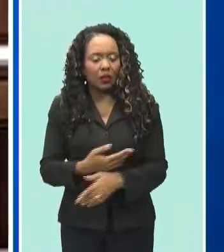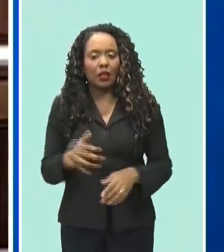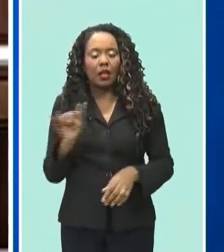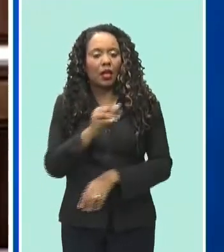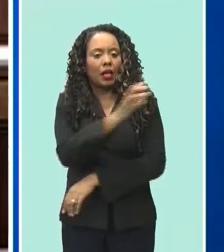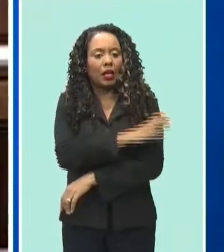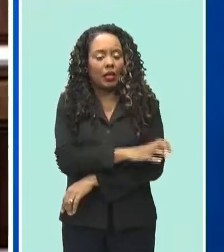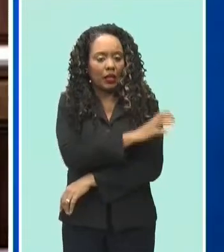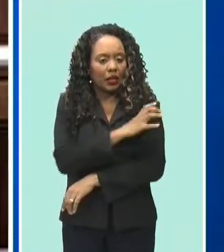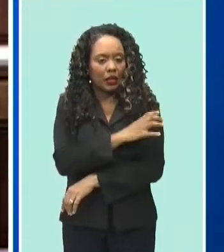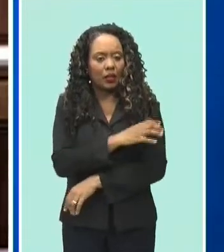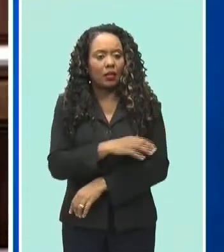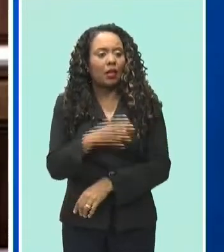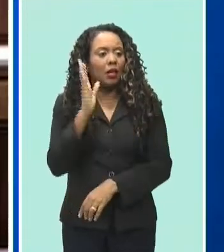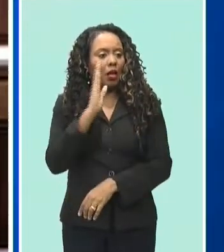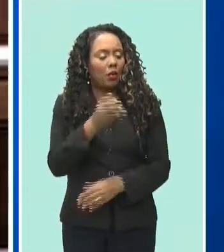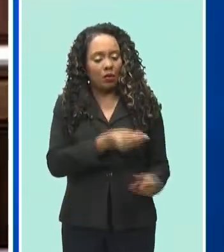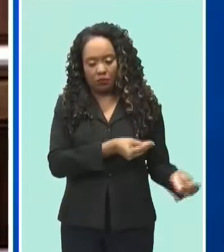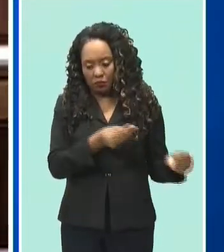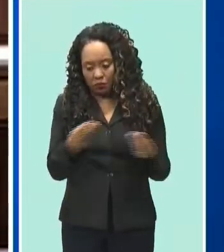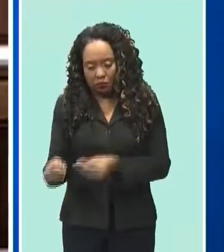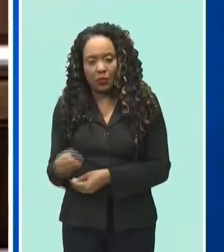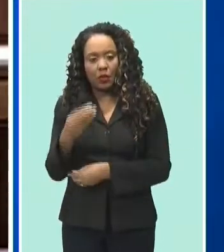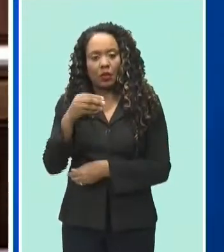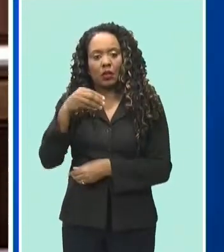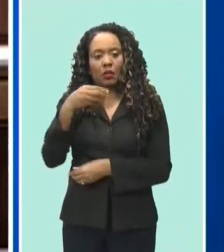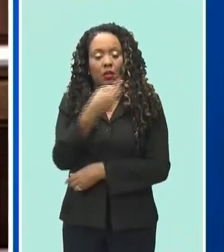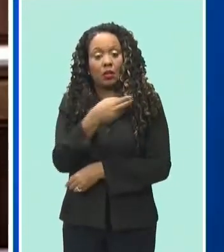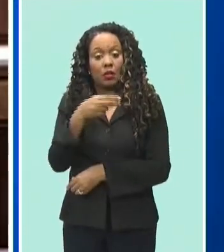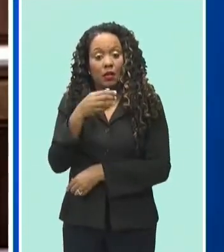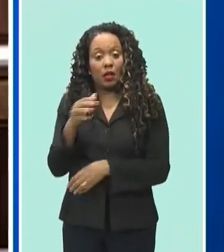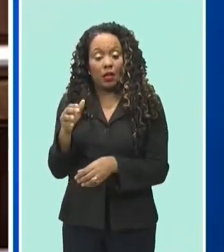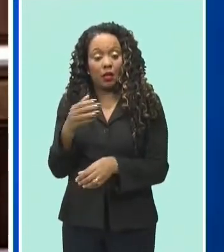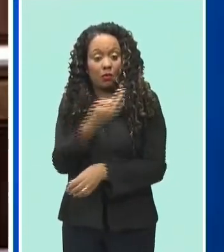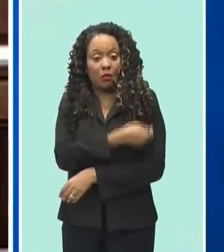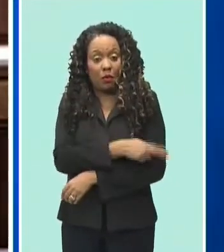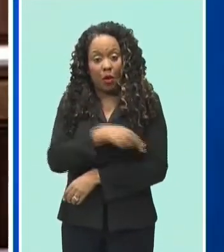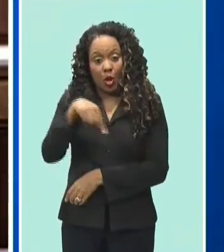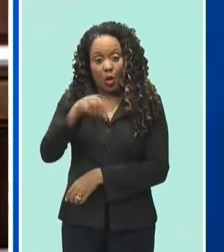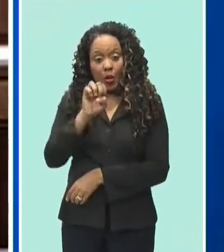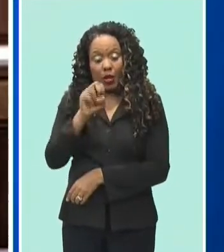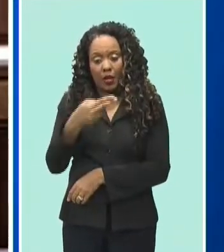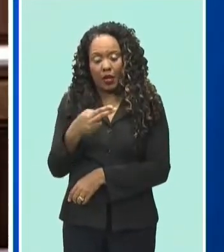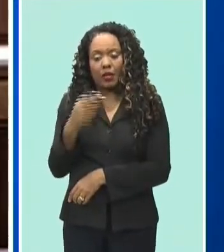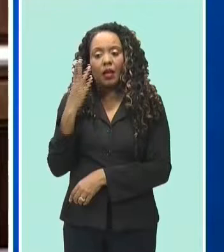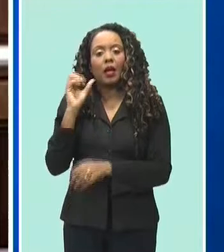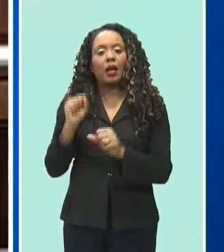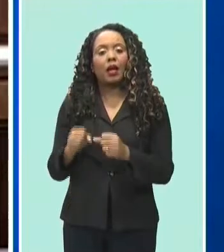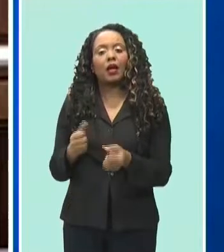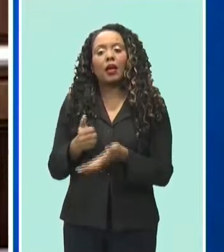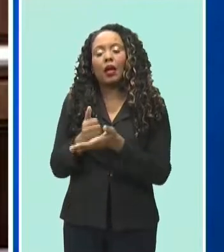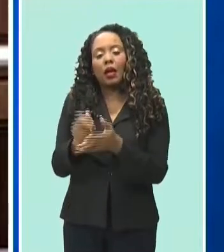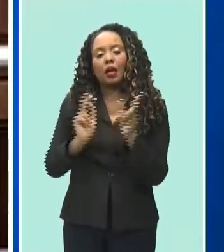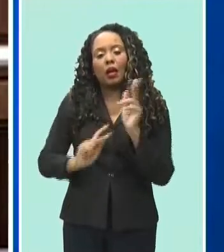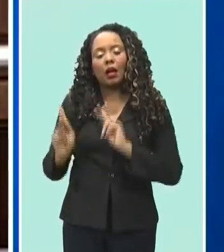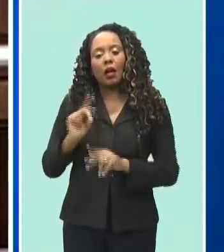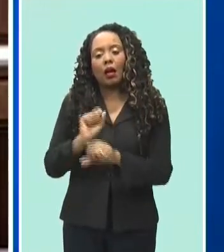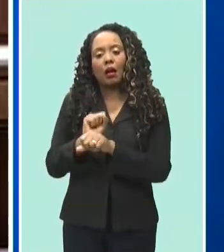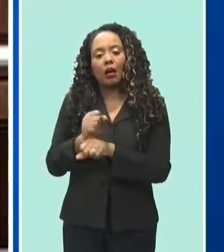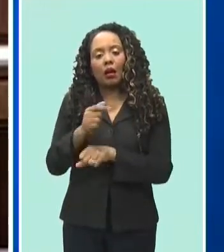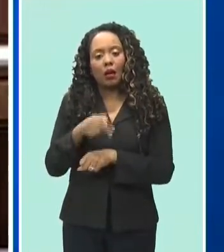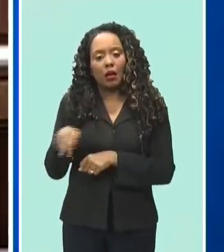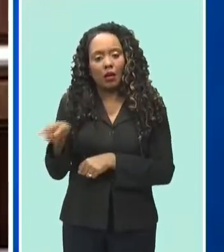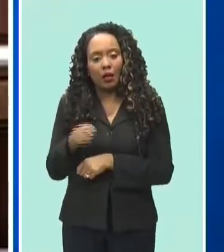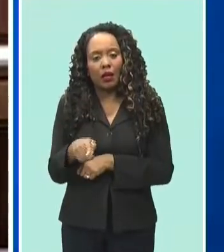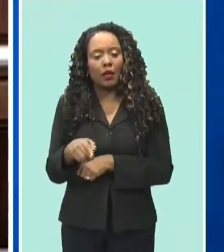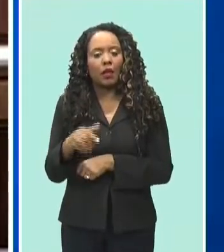Services Complex, so that they can give advice to the physicians who are on duty at those locations without the patients